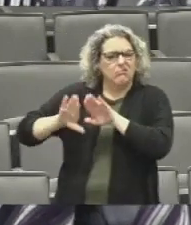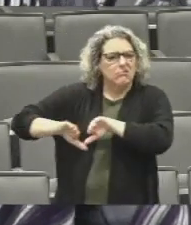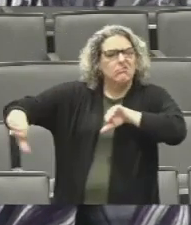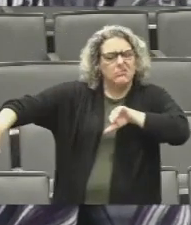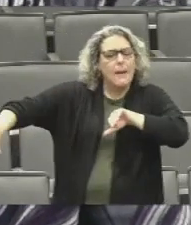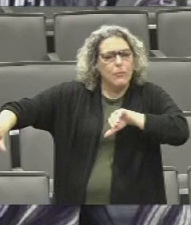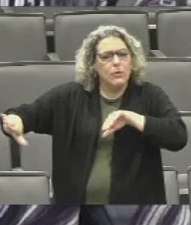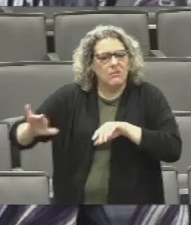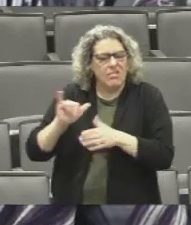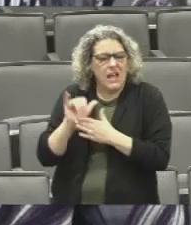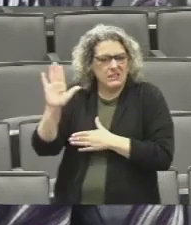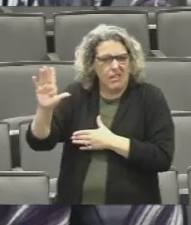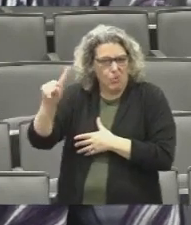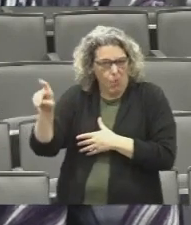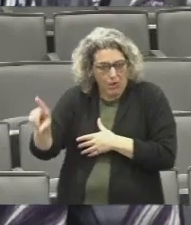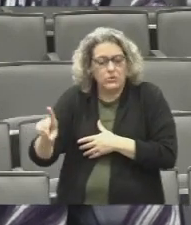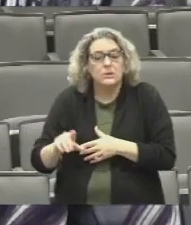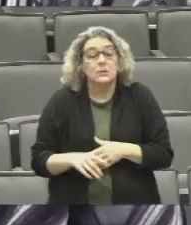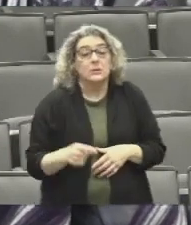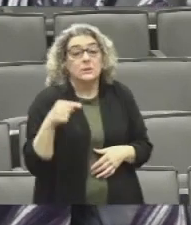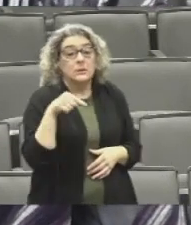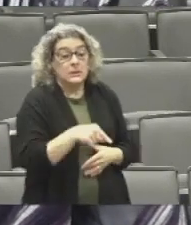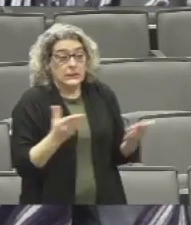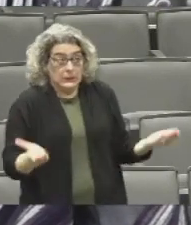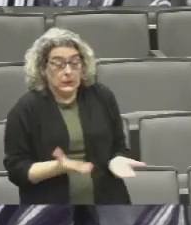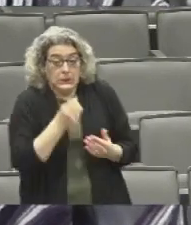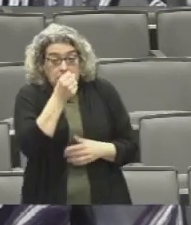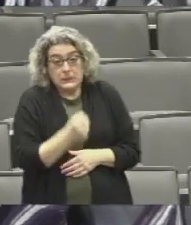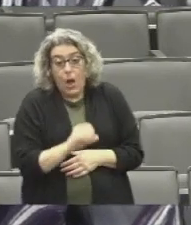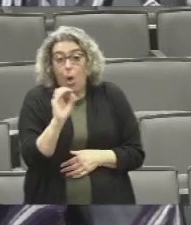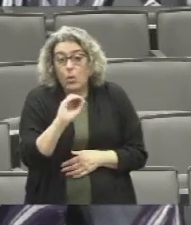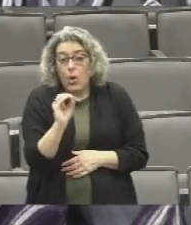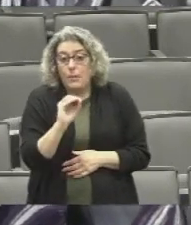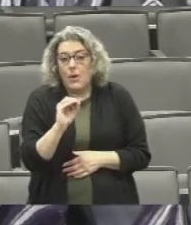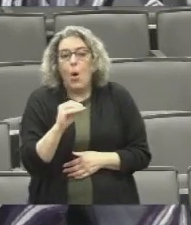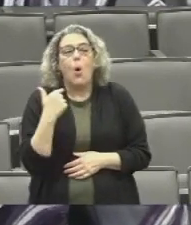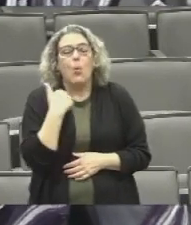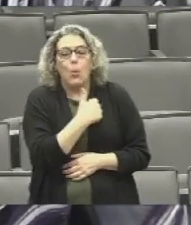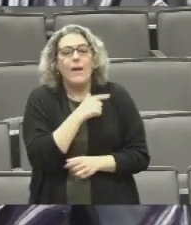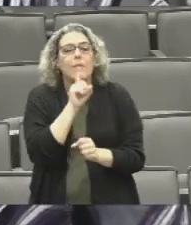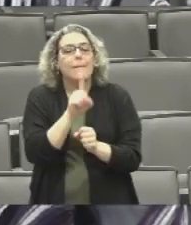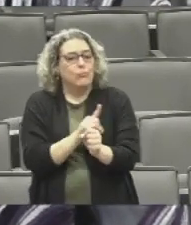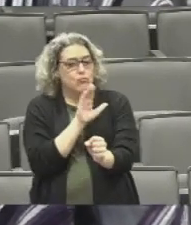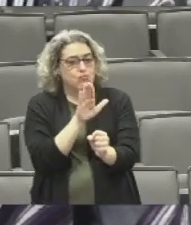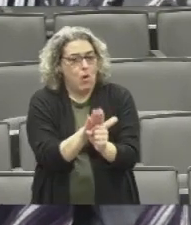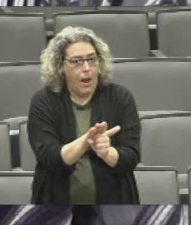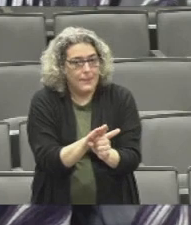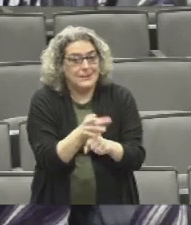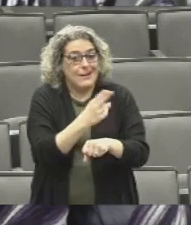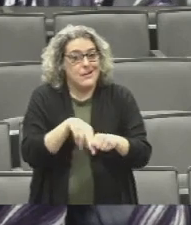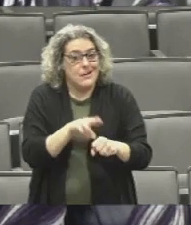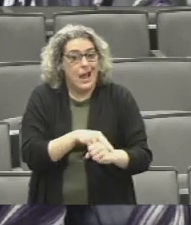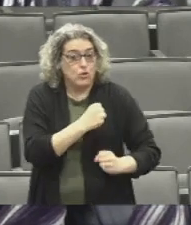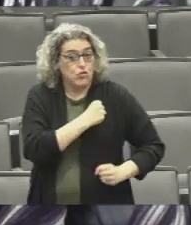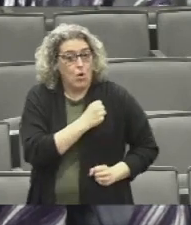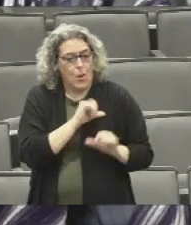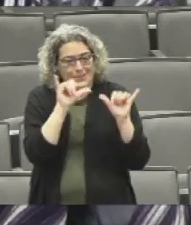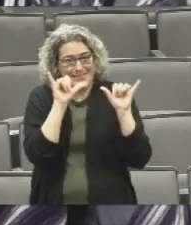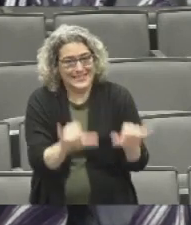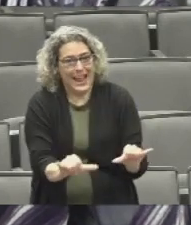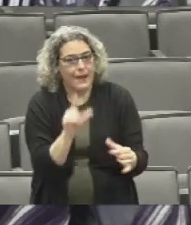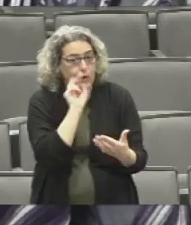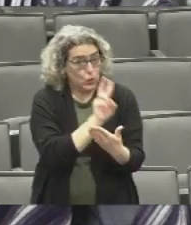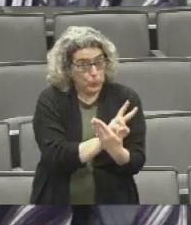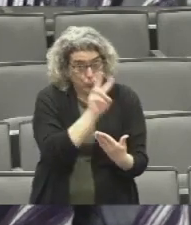be. The South Omaha has been promised that the National Guard would stay there for